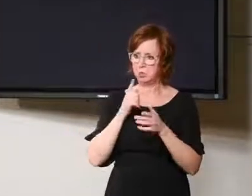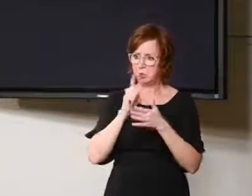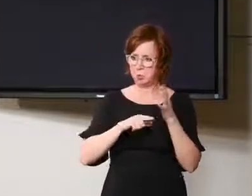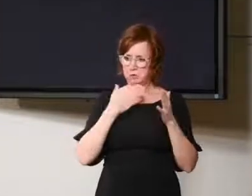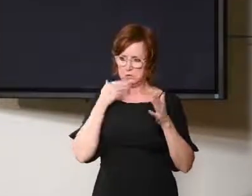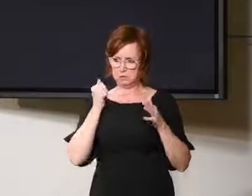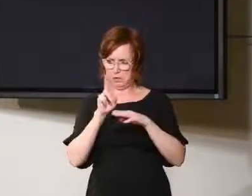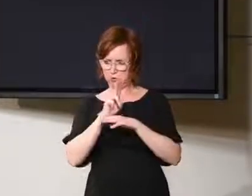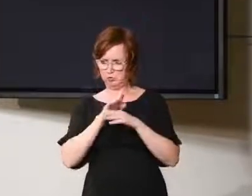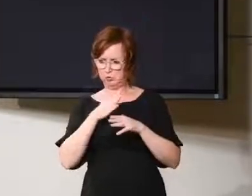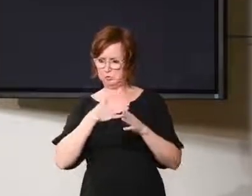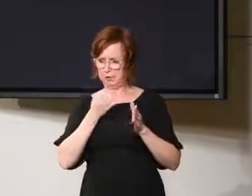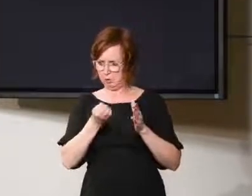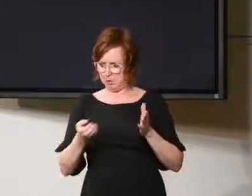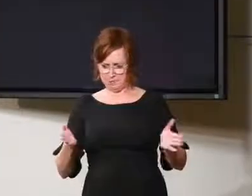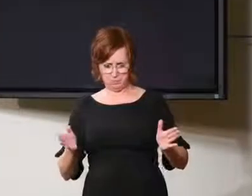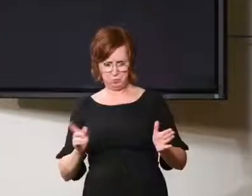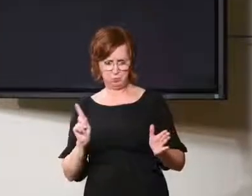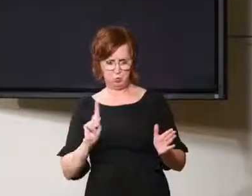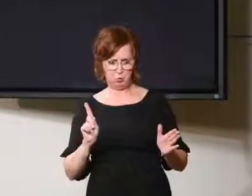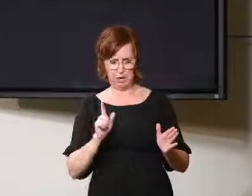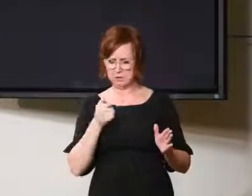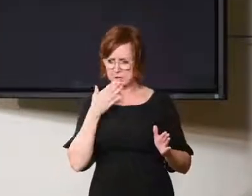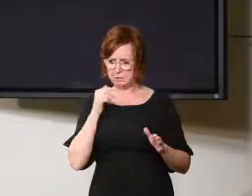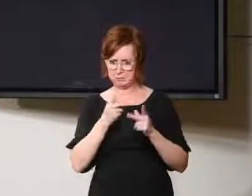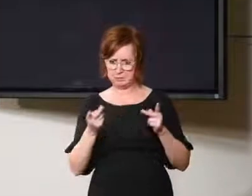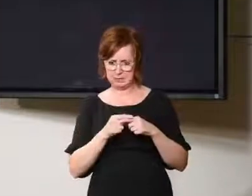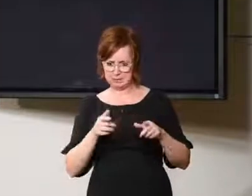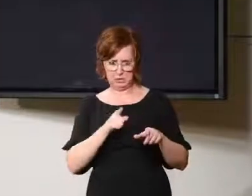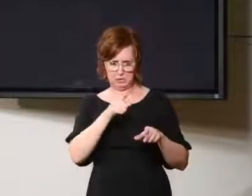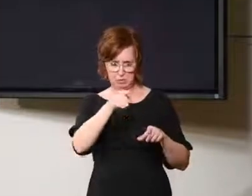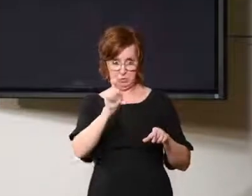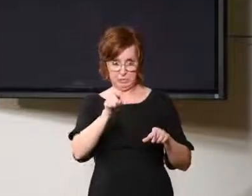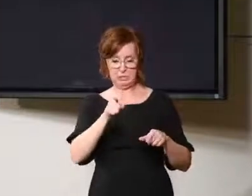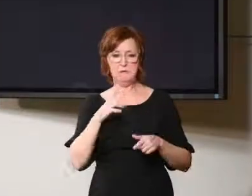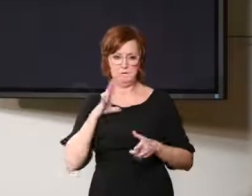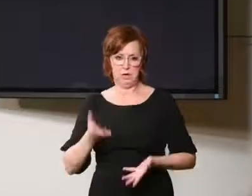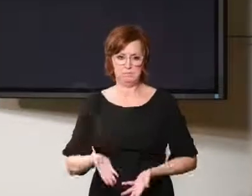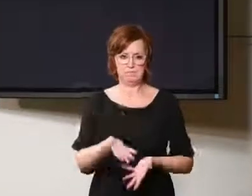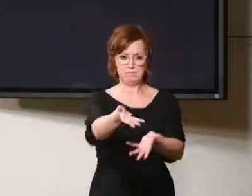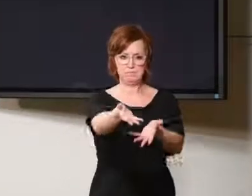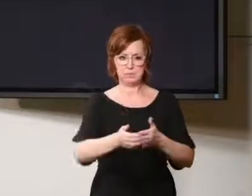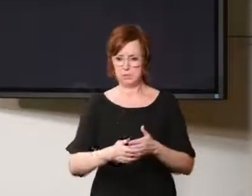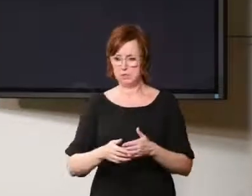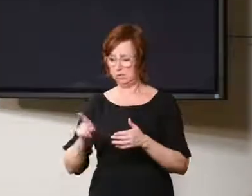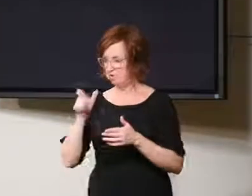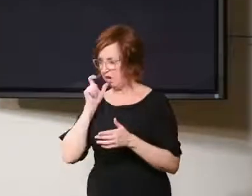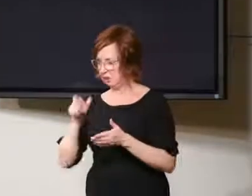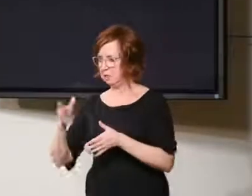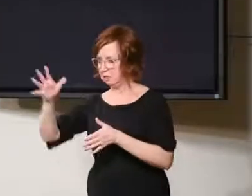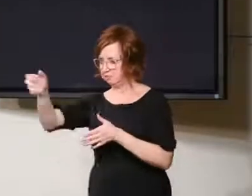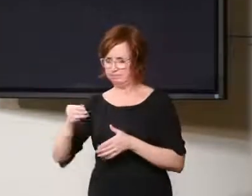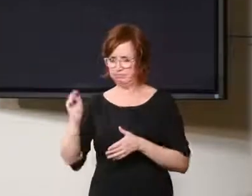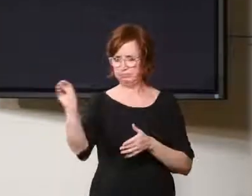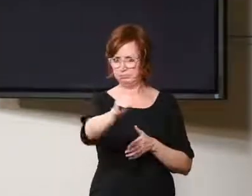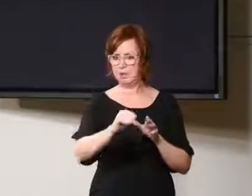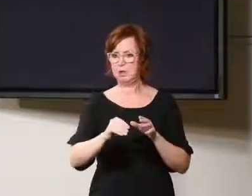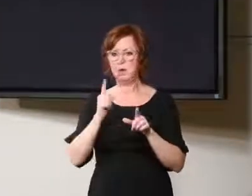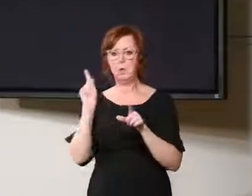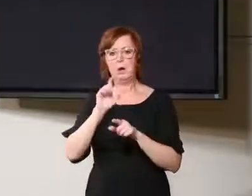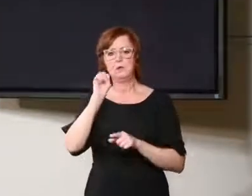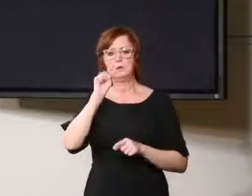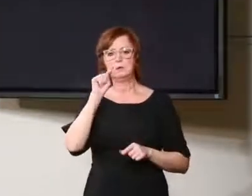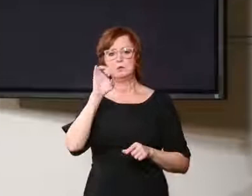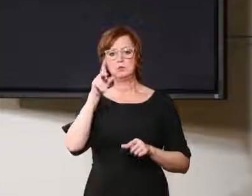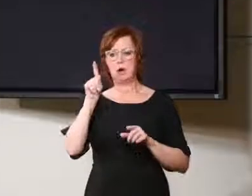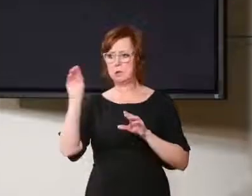protective equipment, where is it most appropriately stocked, and how do we ensure that we continue to have the right amount of equipment to ensure our staff are